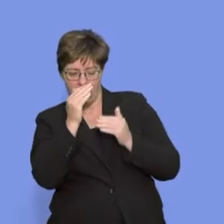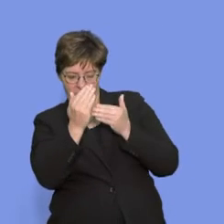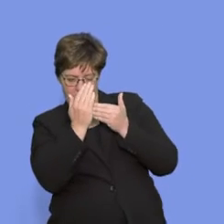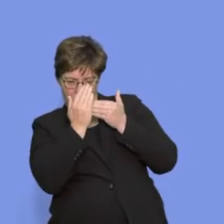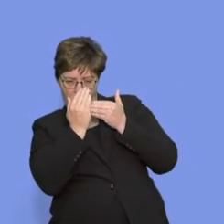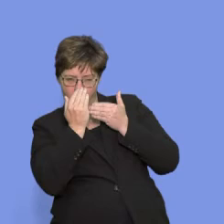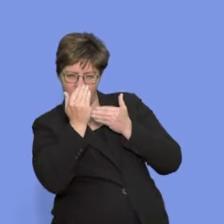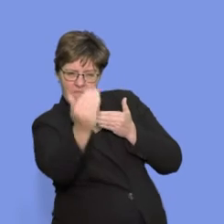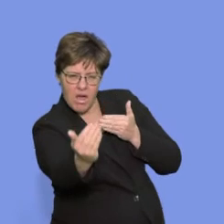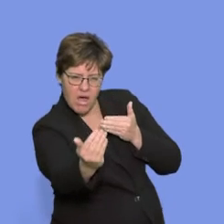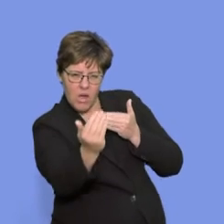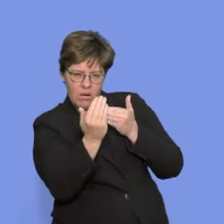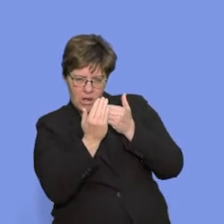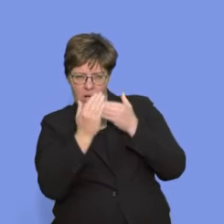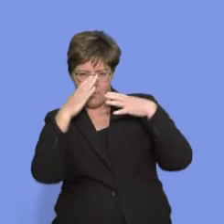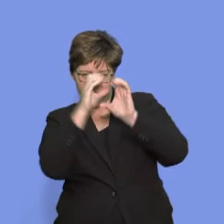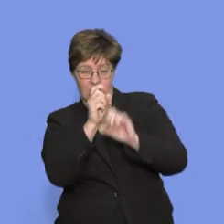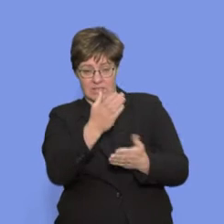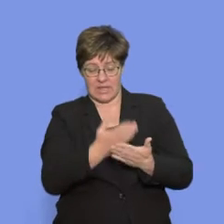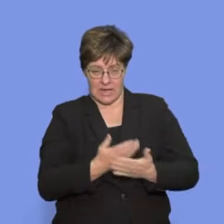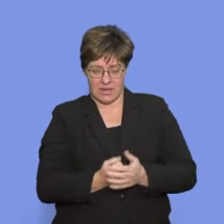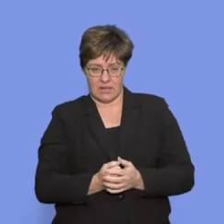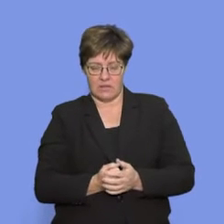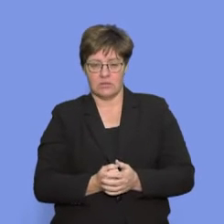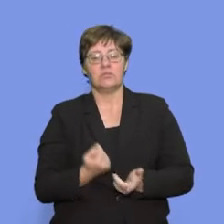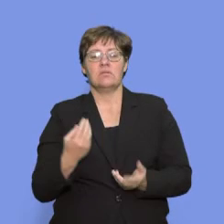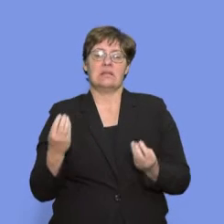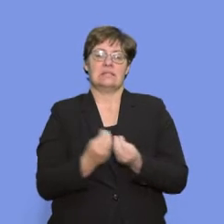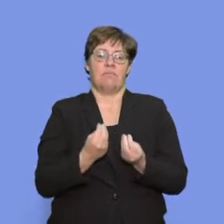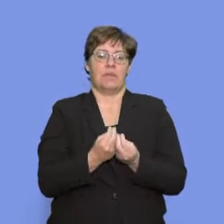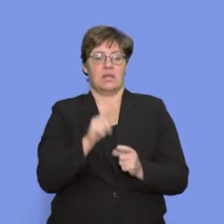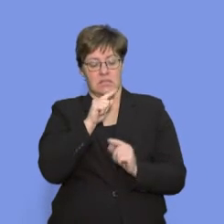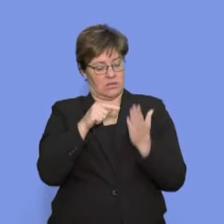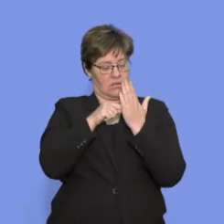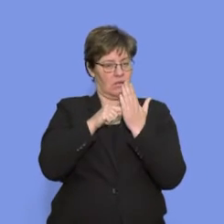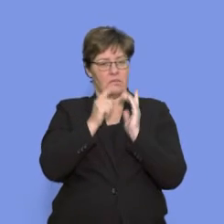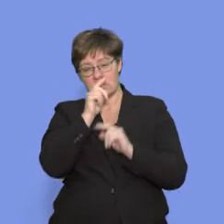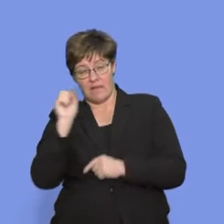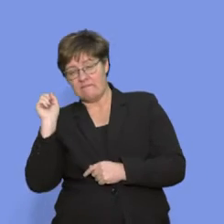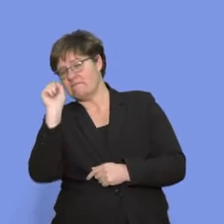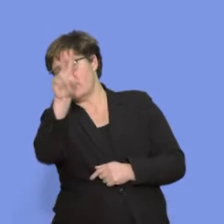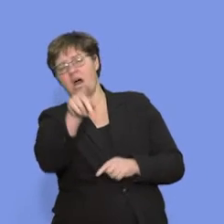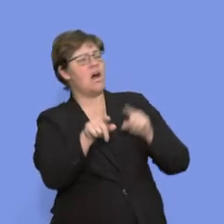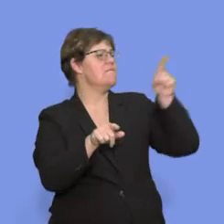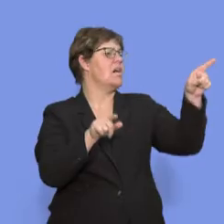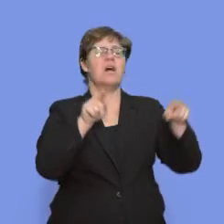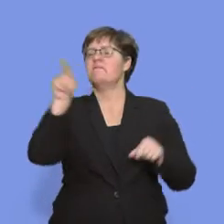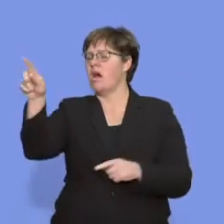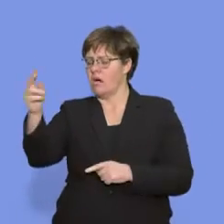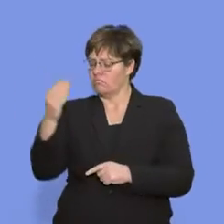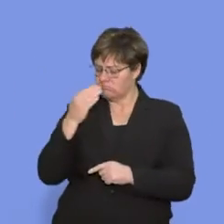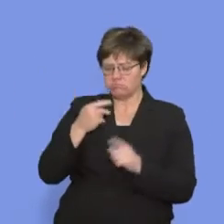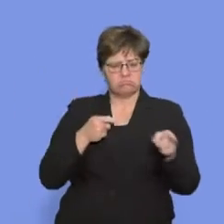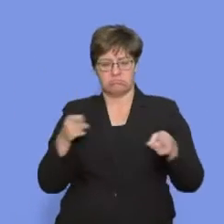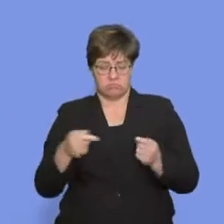right, very important, because remember, you can't just see something here, you can see all the way there, close by. If